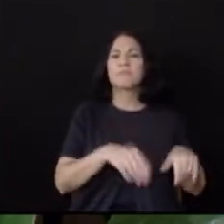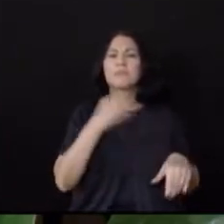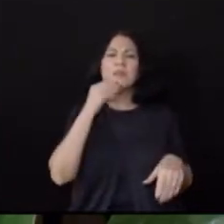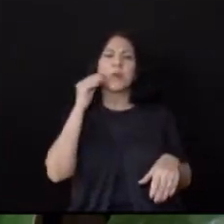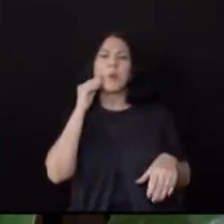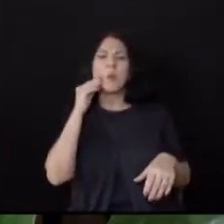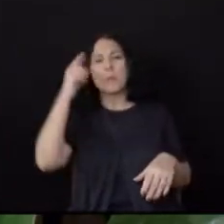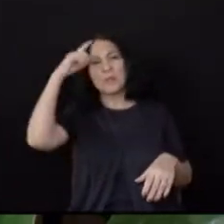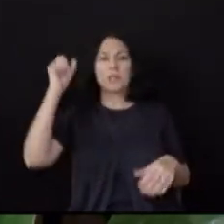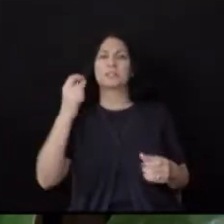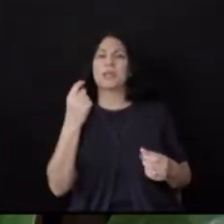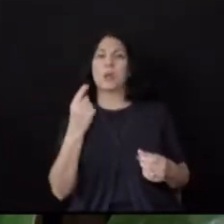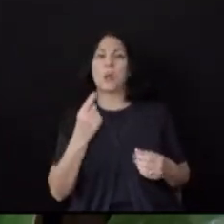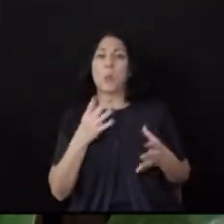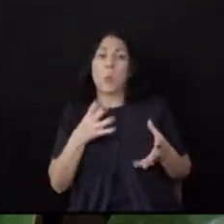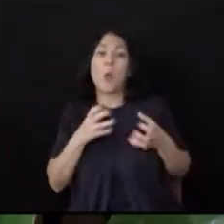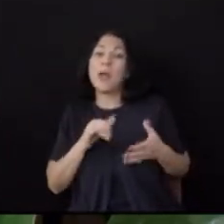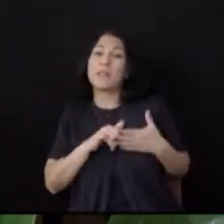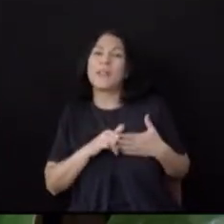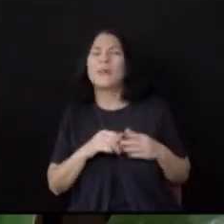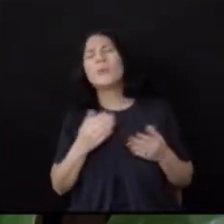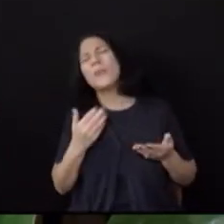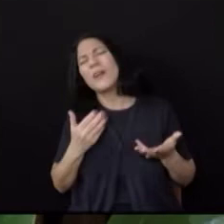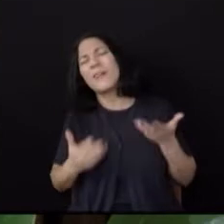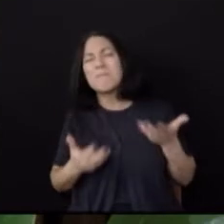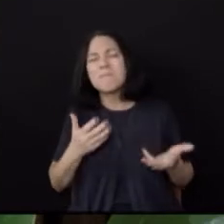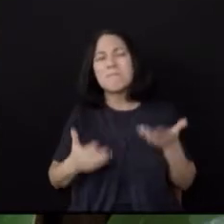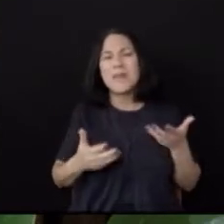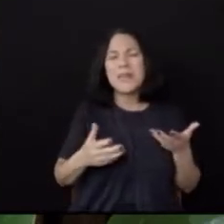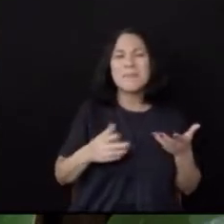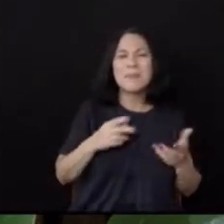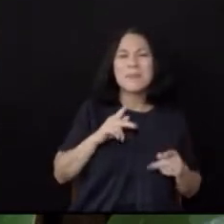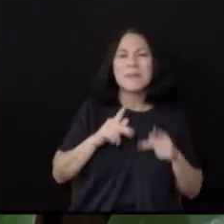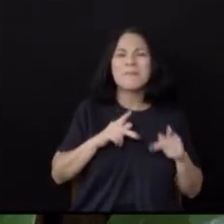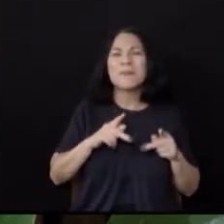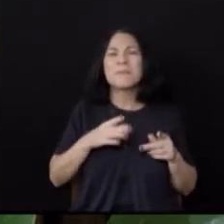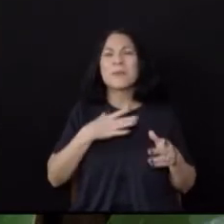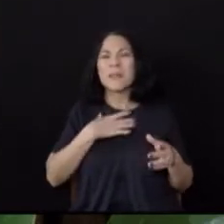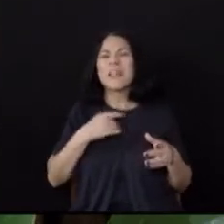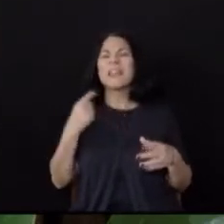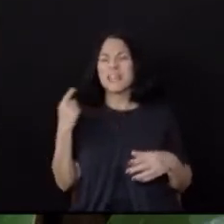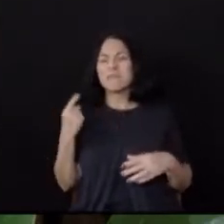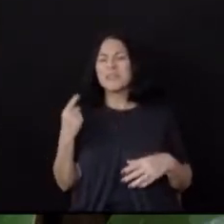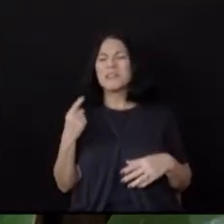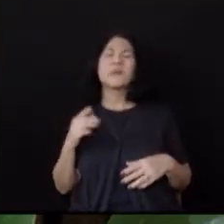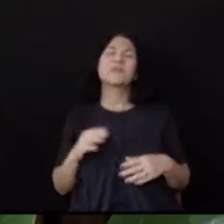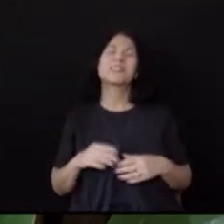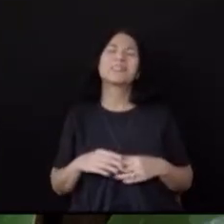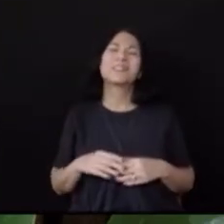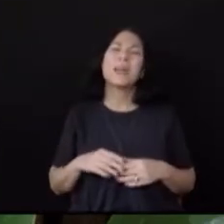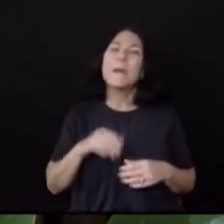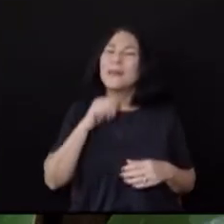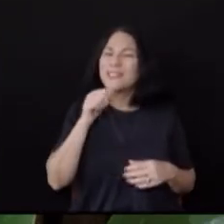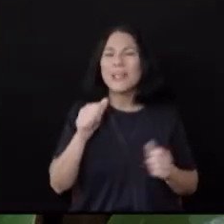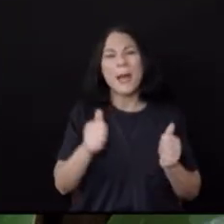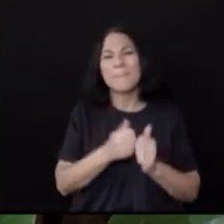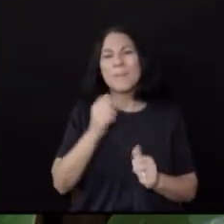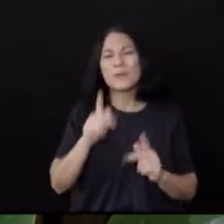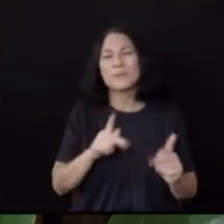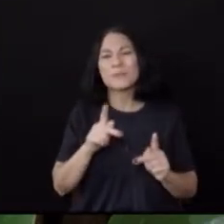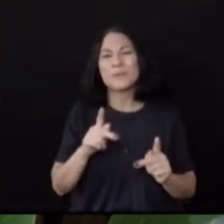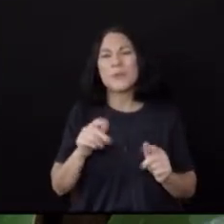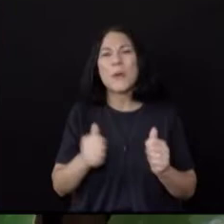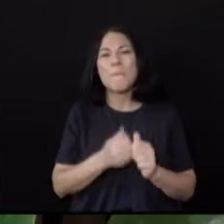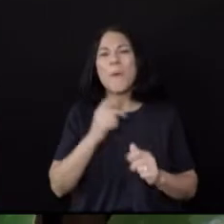some diehard introverts, maybe some people who have been training for this their whole lives. But that's not most people. Most